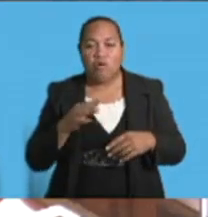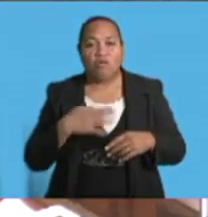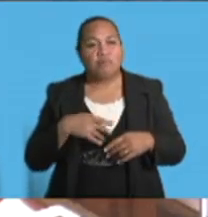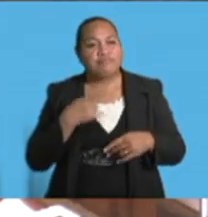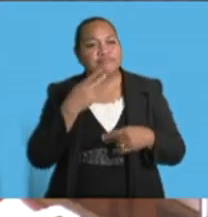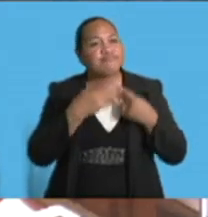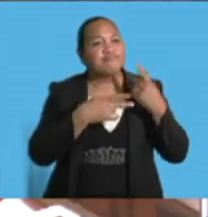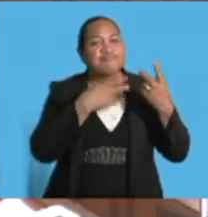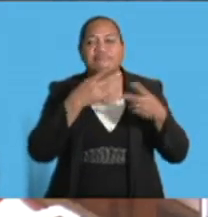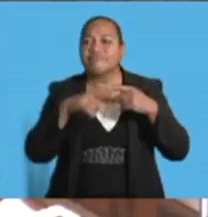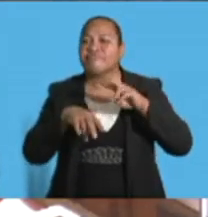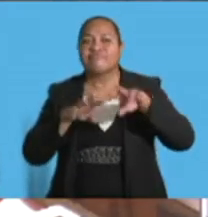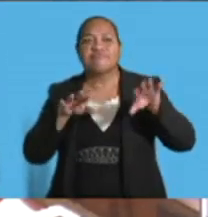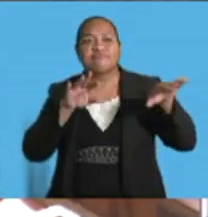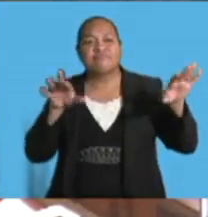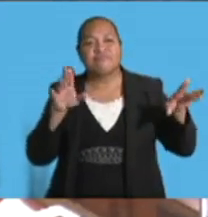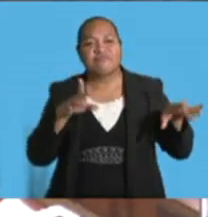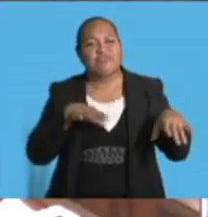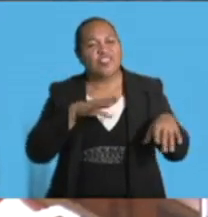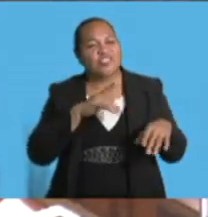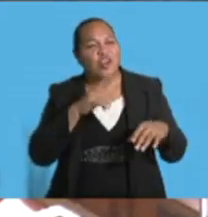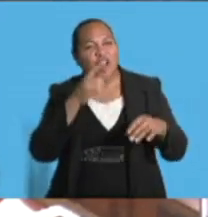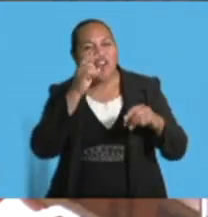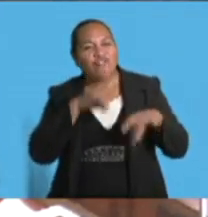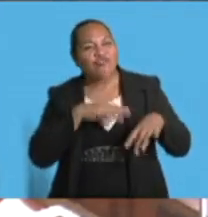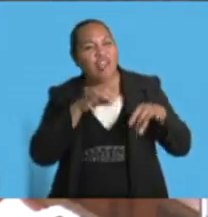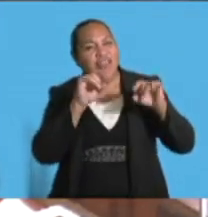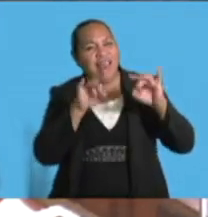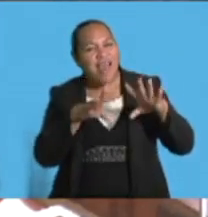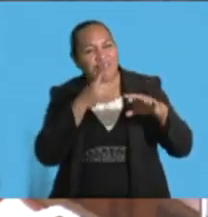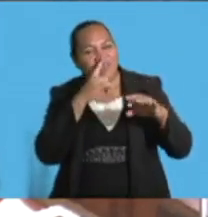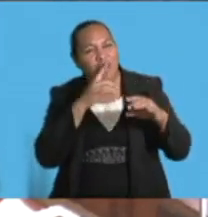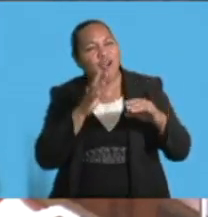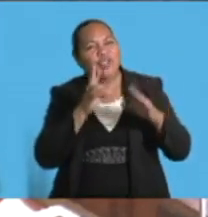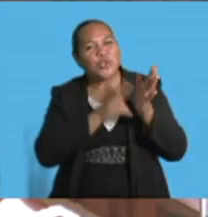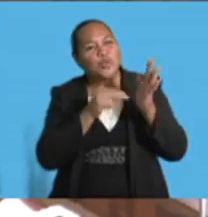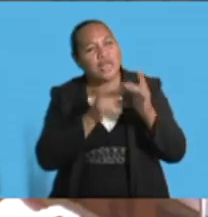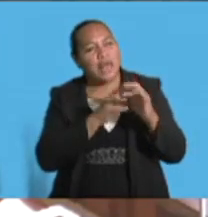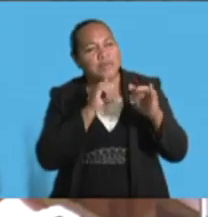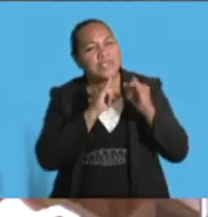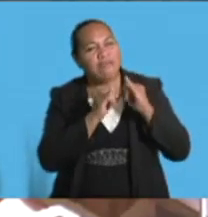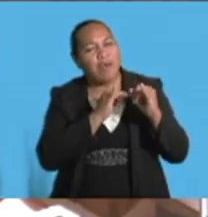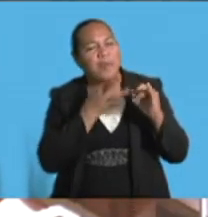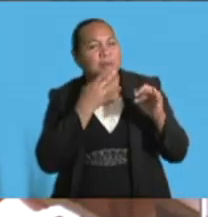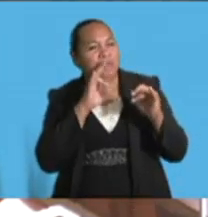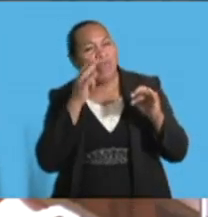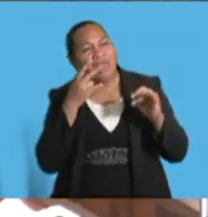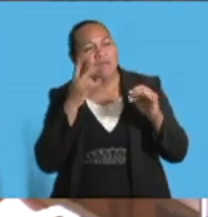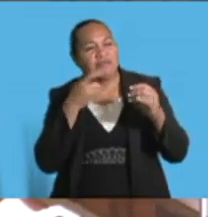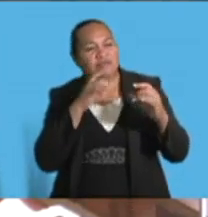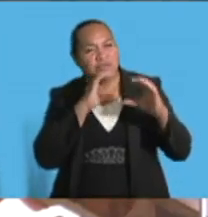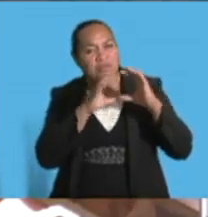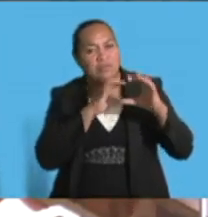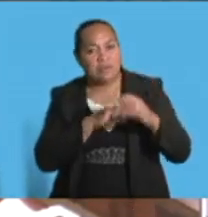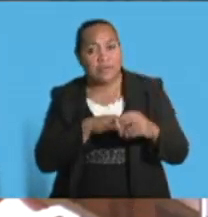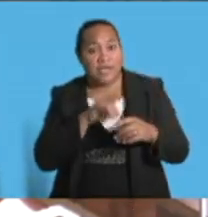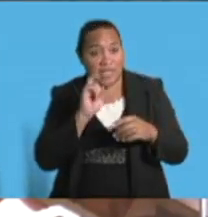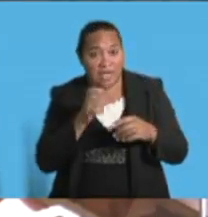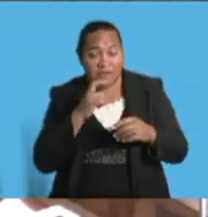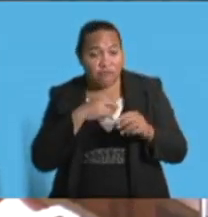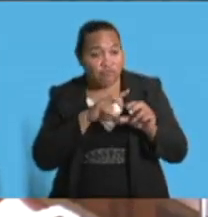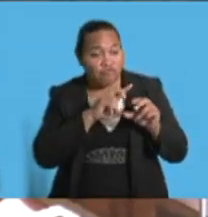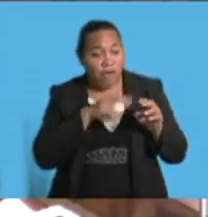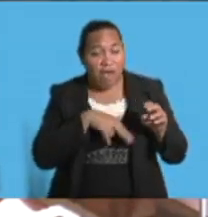around belittling Fiji before Australian journalists on 60 Minutes or on Radio New Zealand. Madam Speaker, if one travels the King's Road from Ba